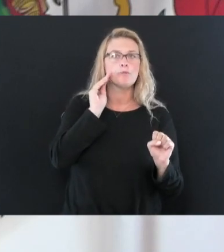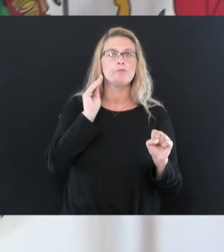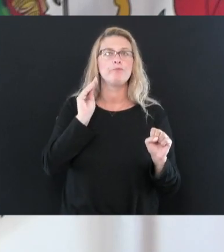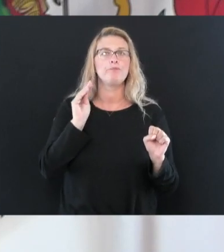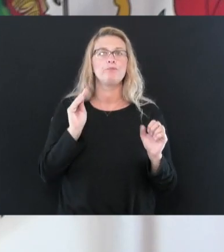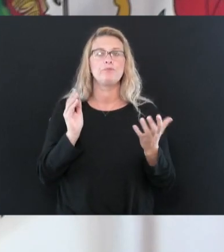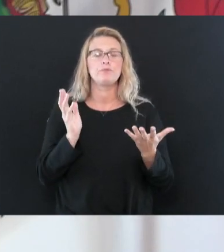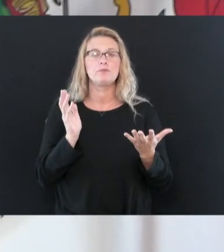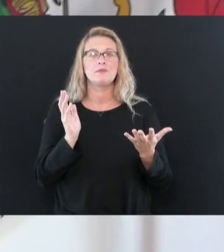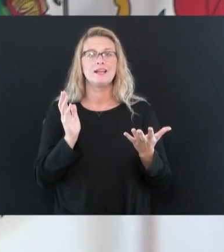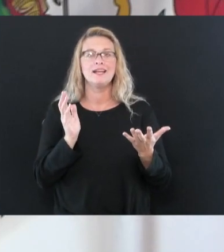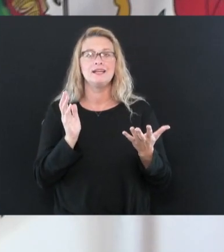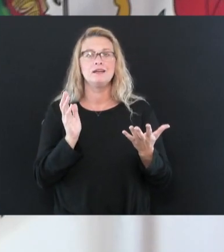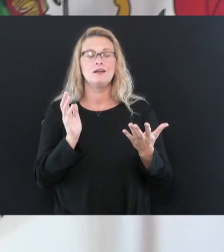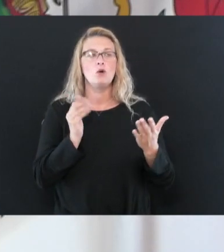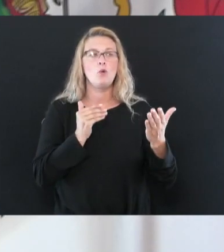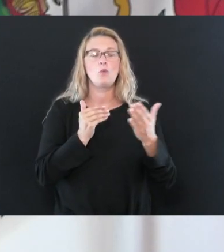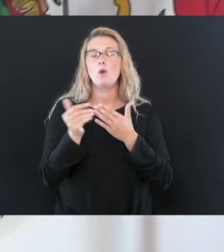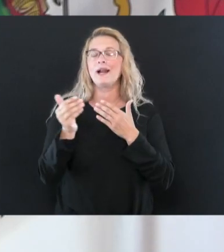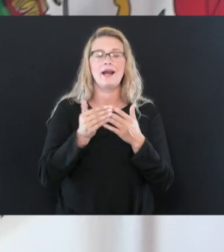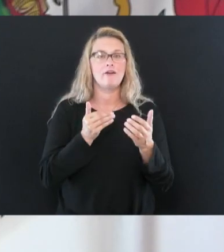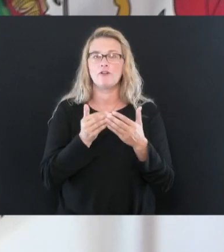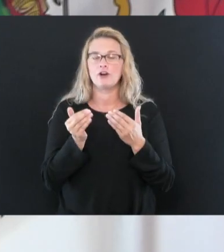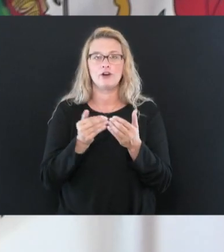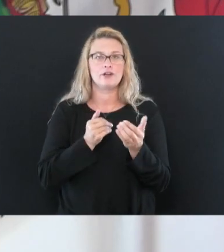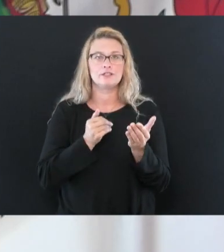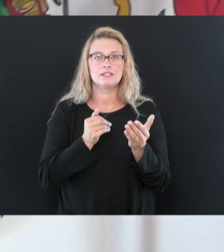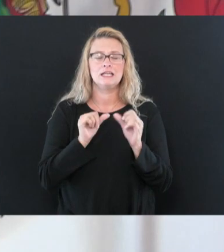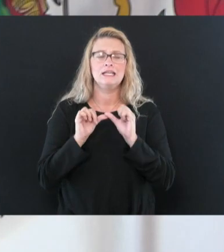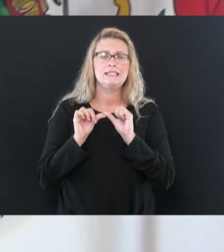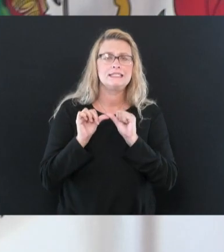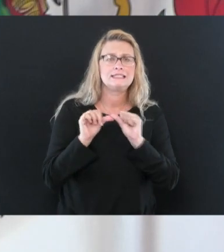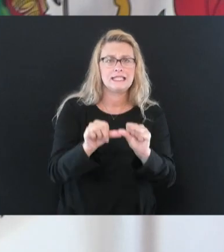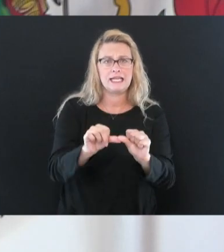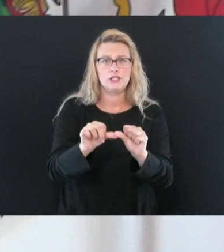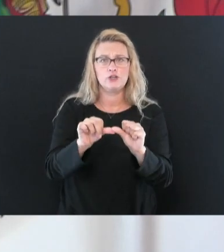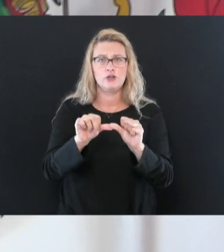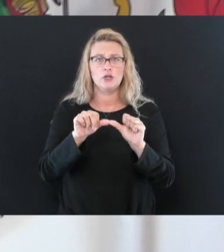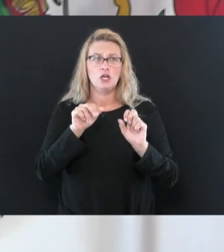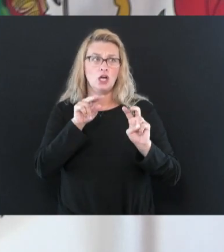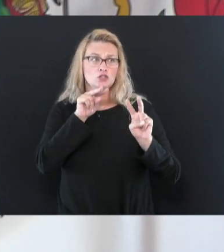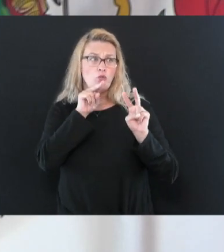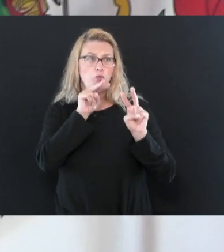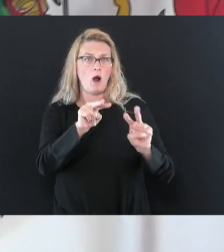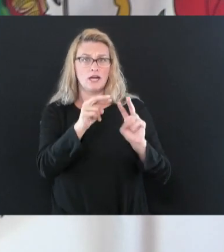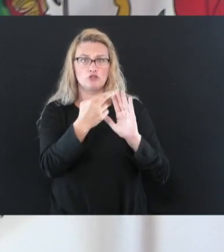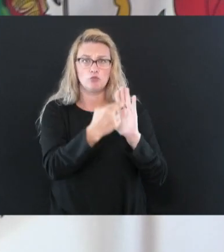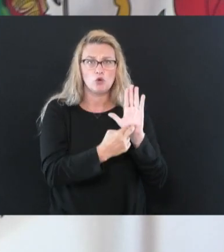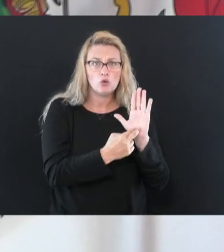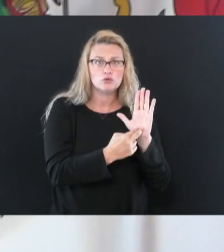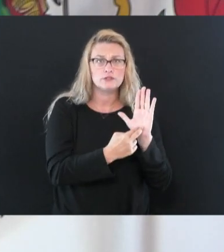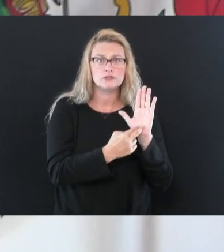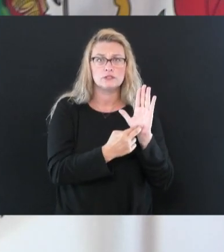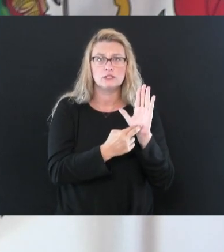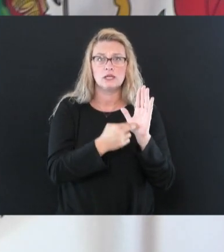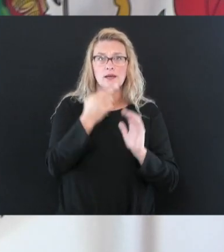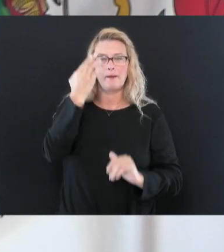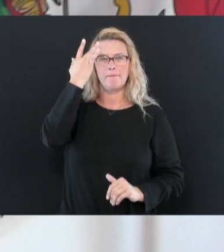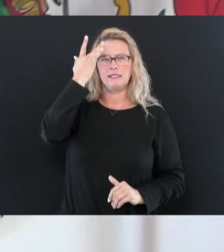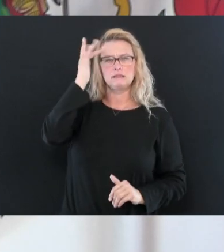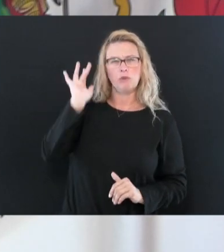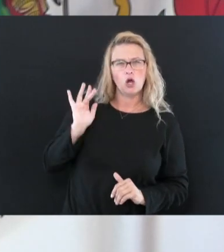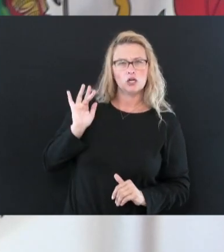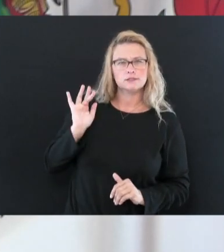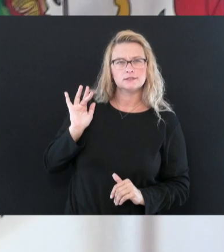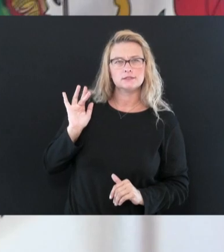but whatever it may be, just continue to watch our guidelines, be smart,